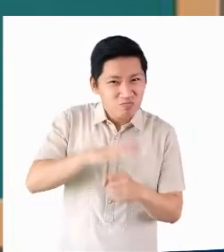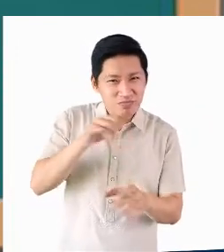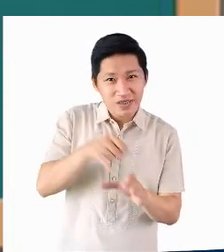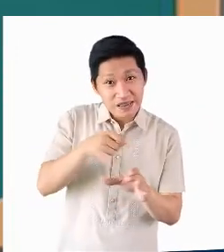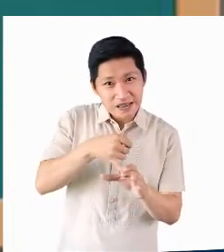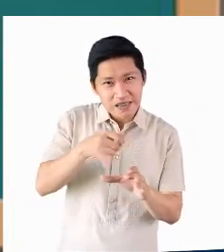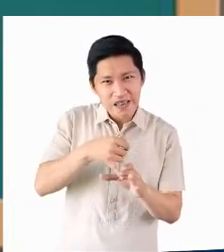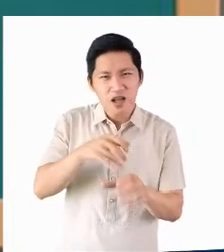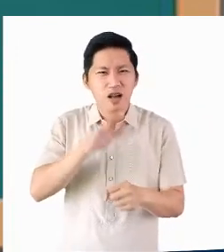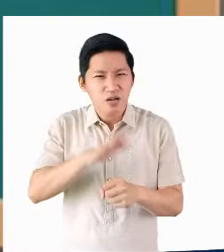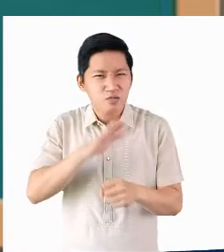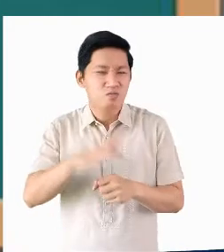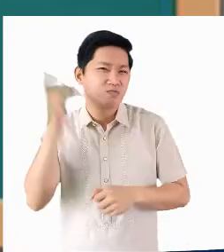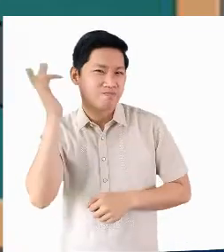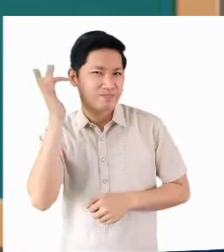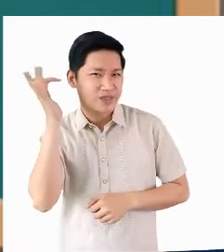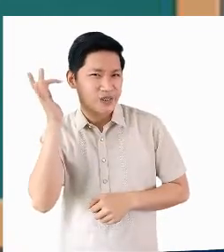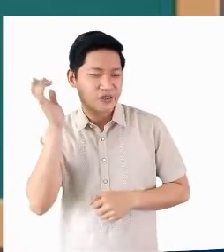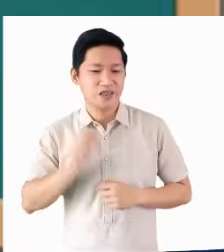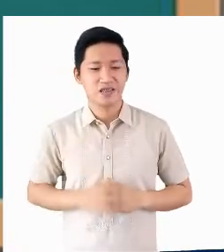horns.